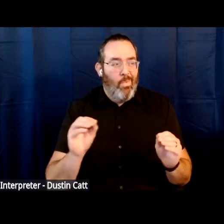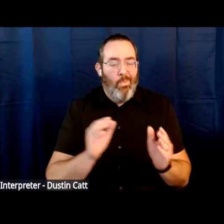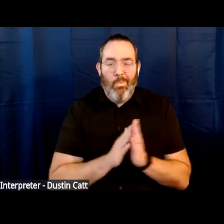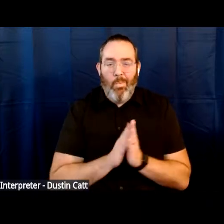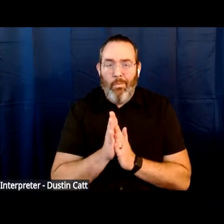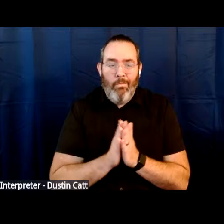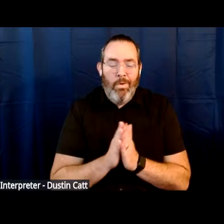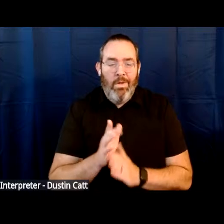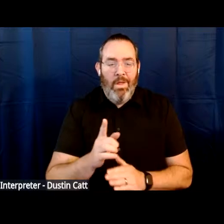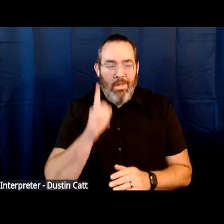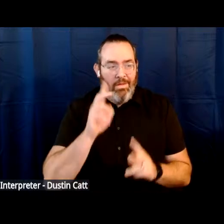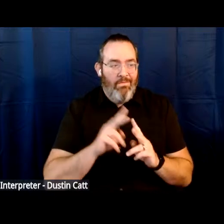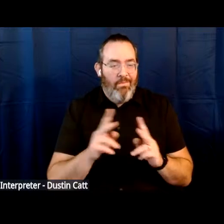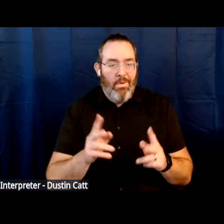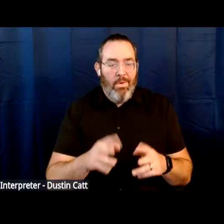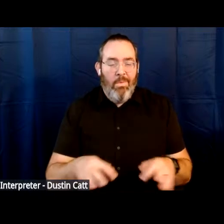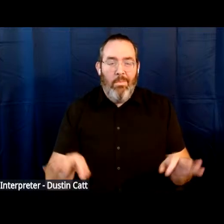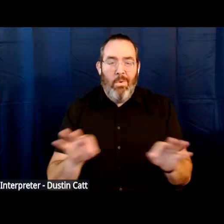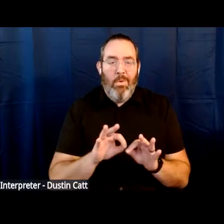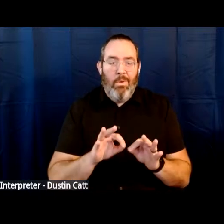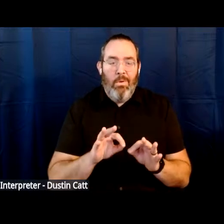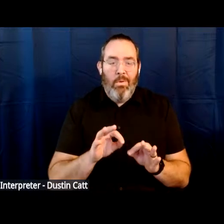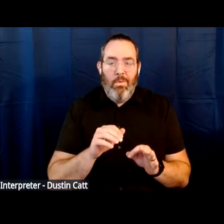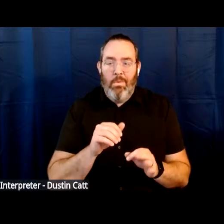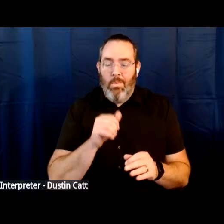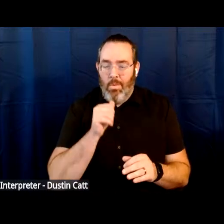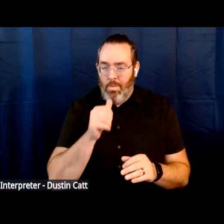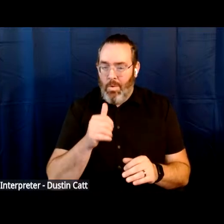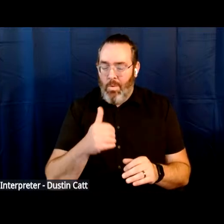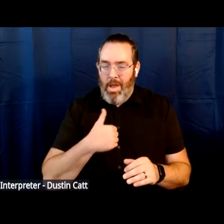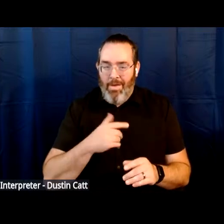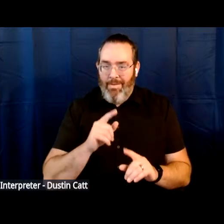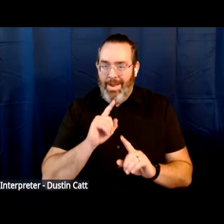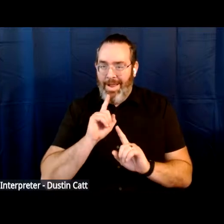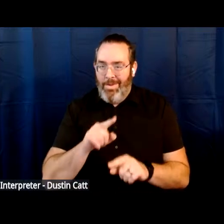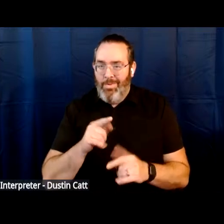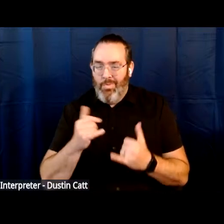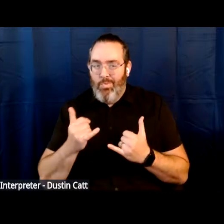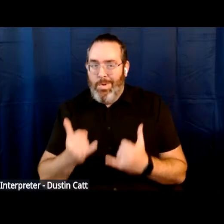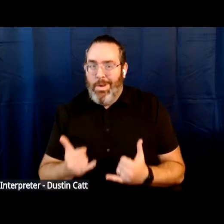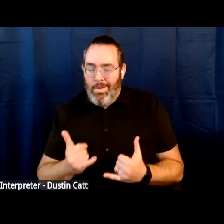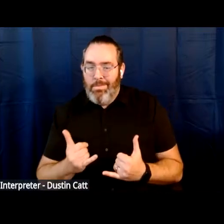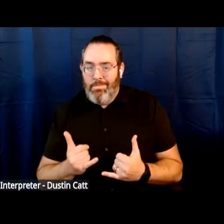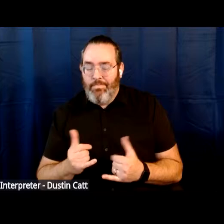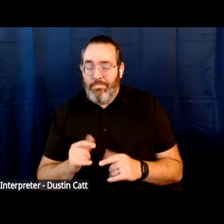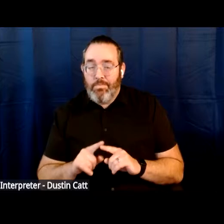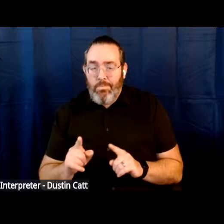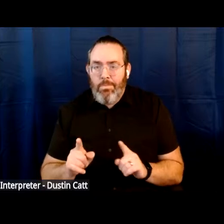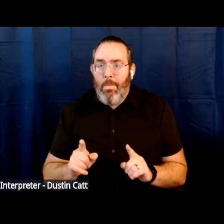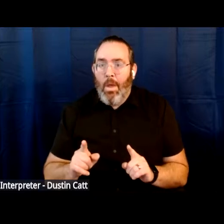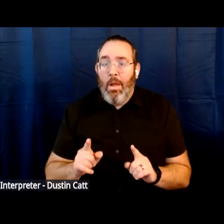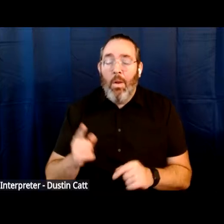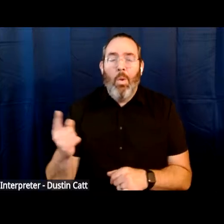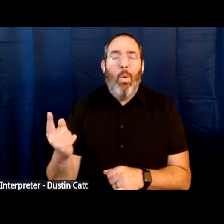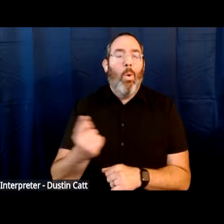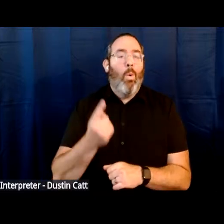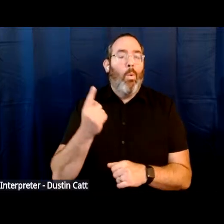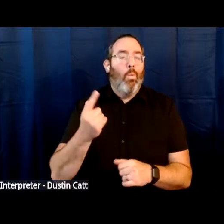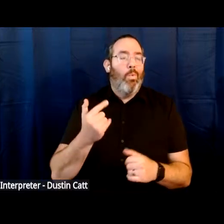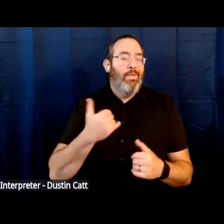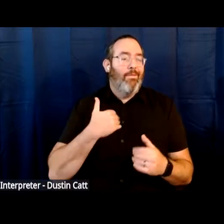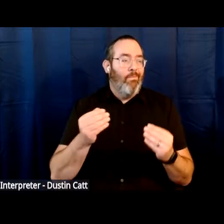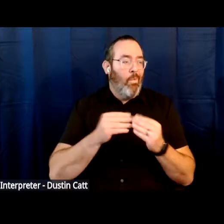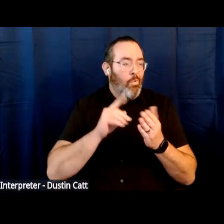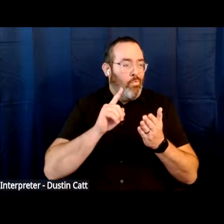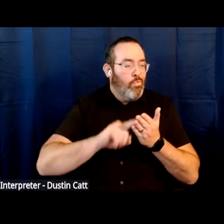very important to say we don't have an answer right now, but there's always more research. You should be looking